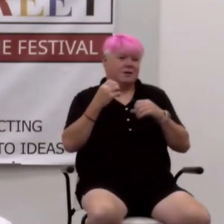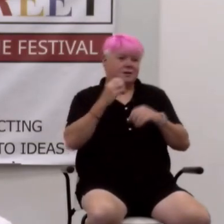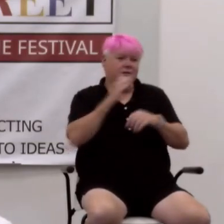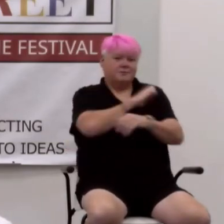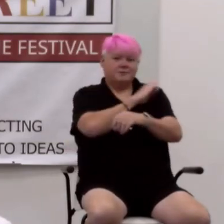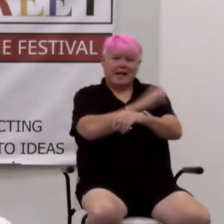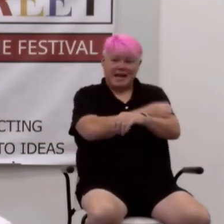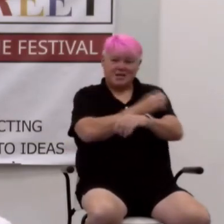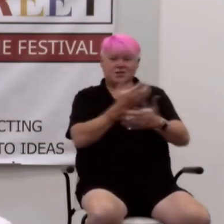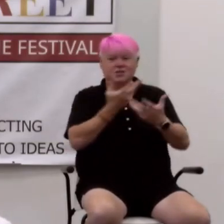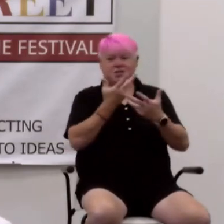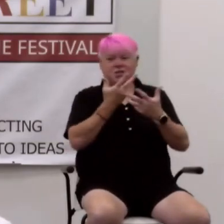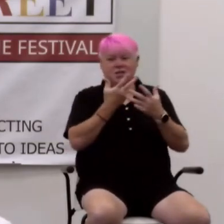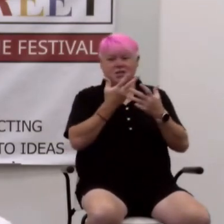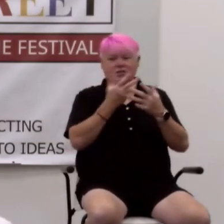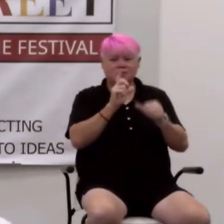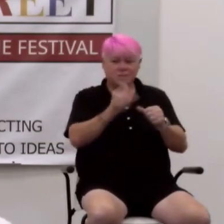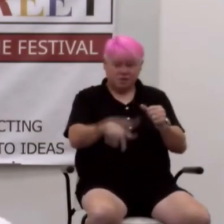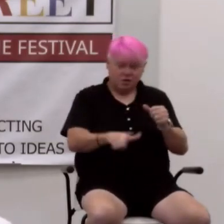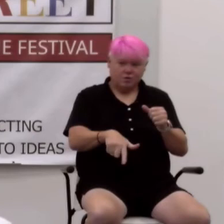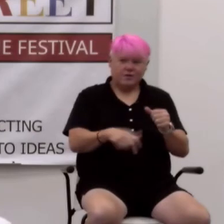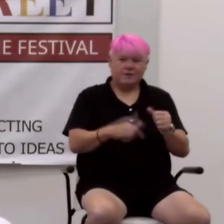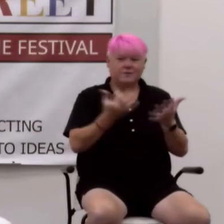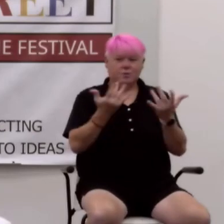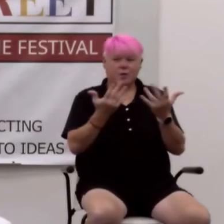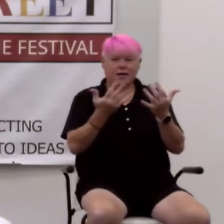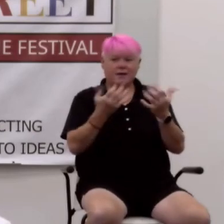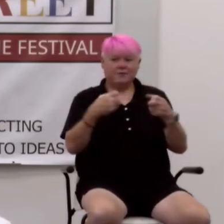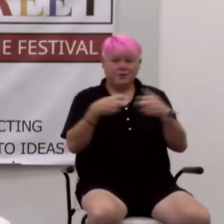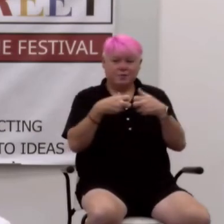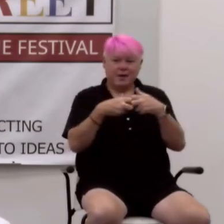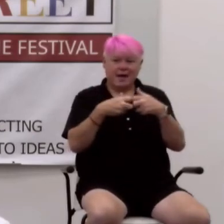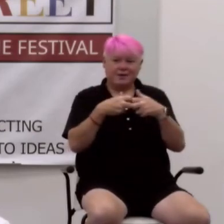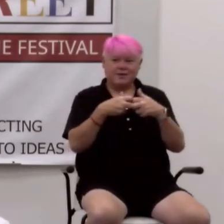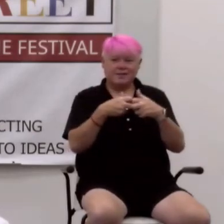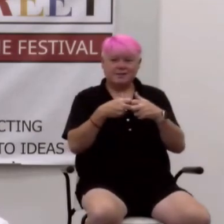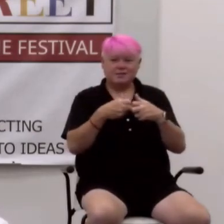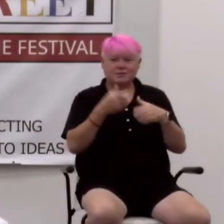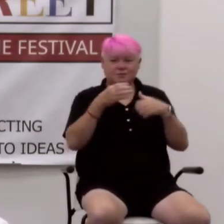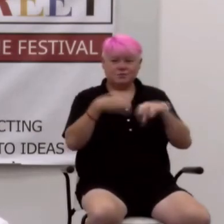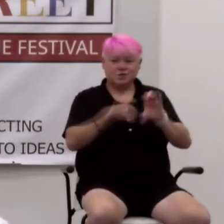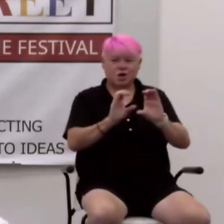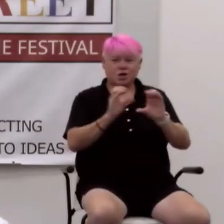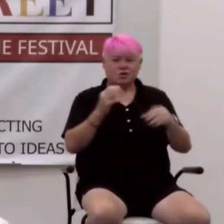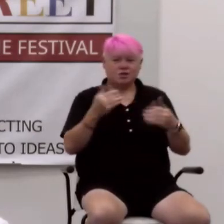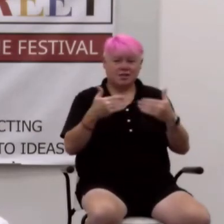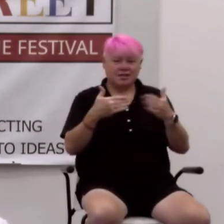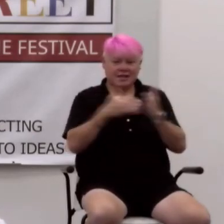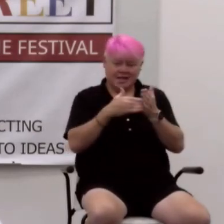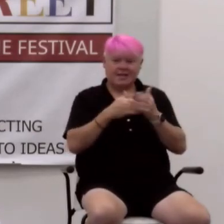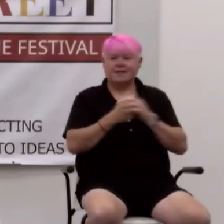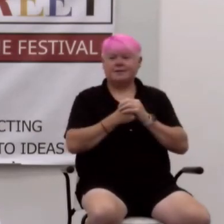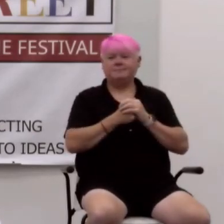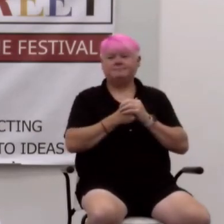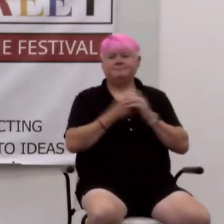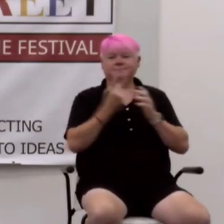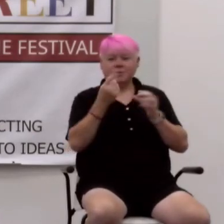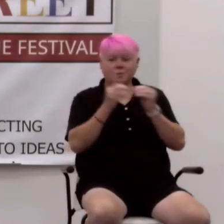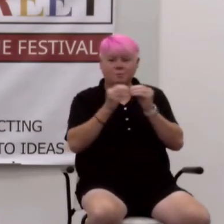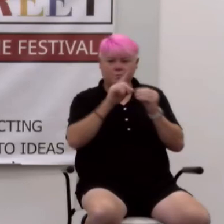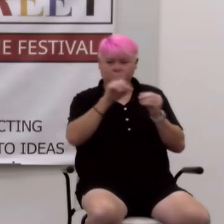for the batteries to recharge. So yes and no. That's the answer. I have one more quick